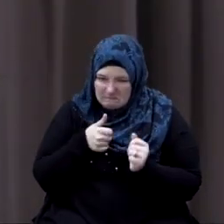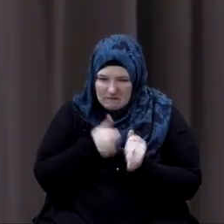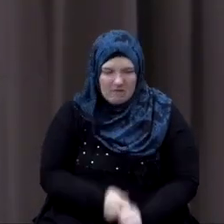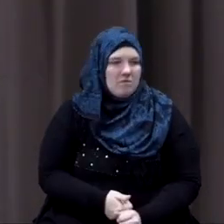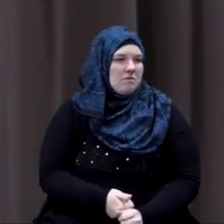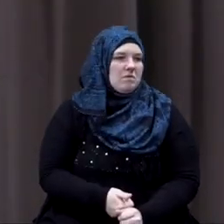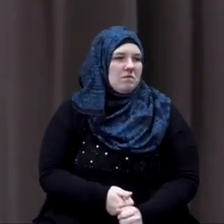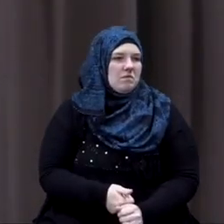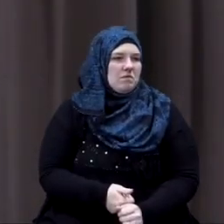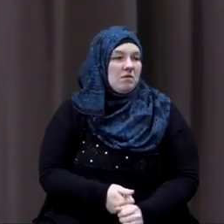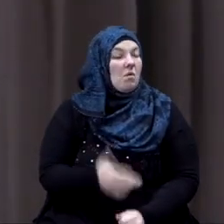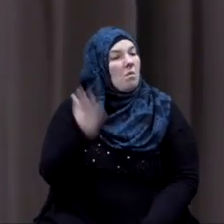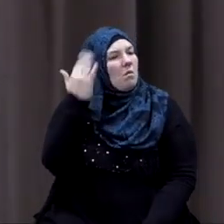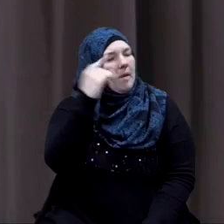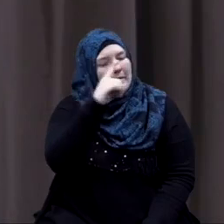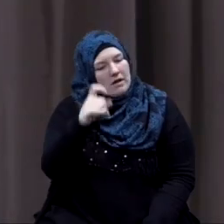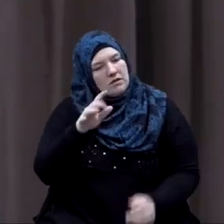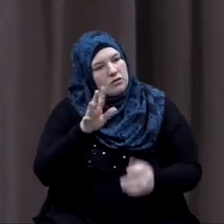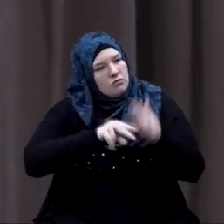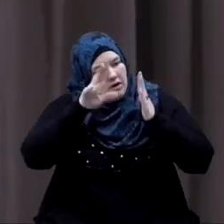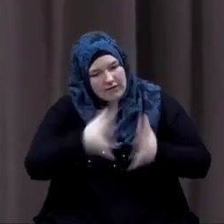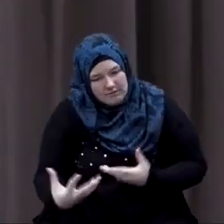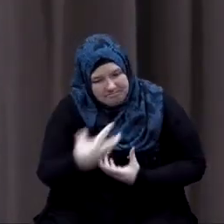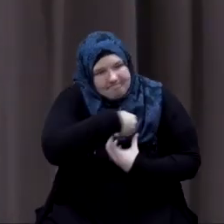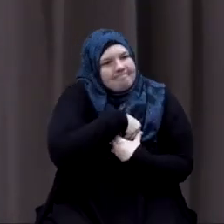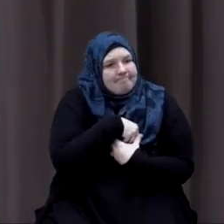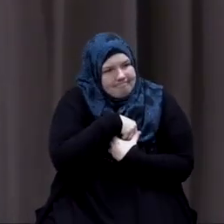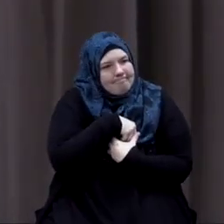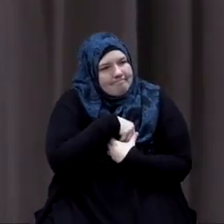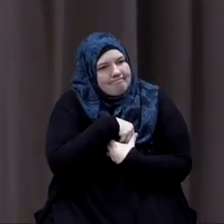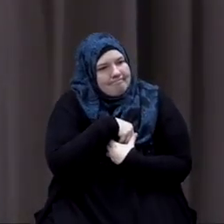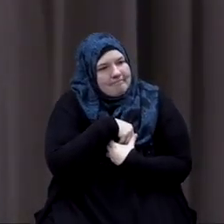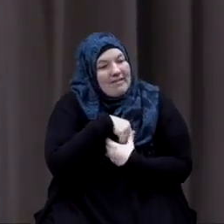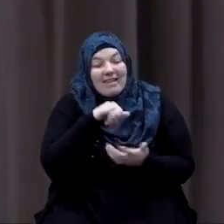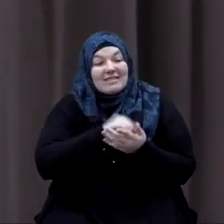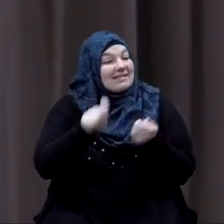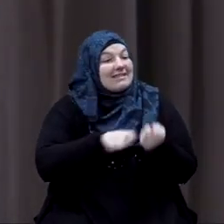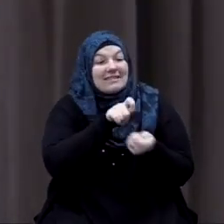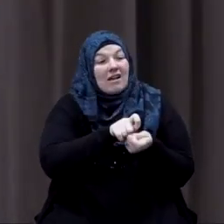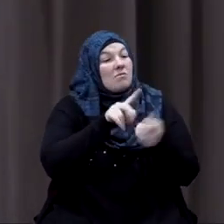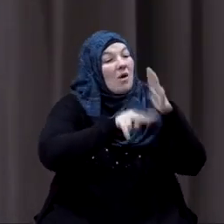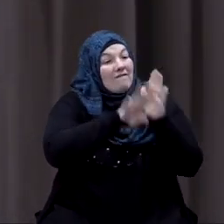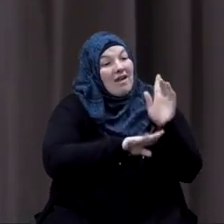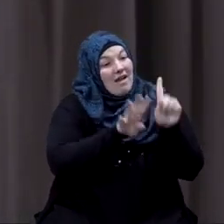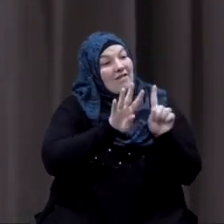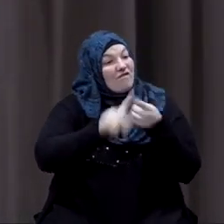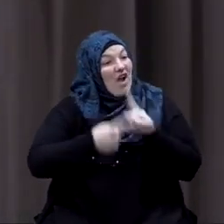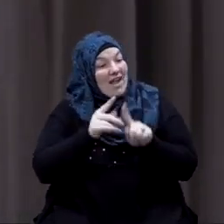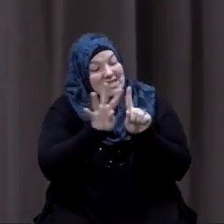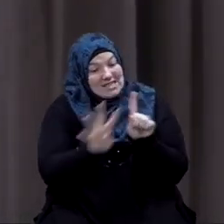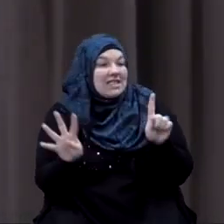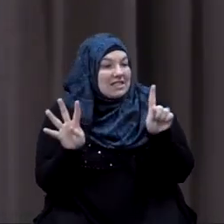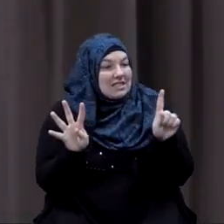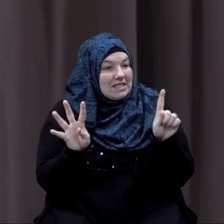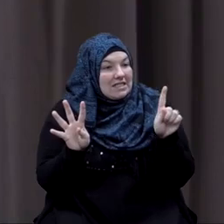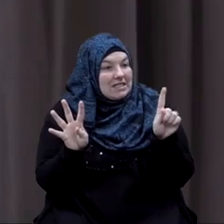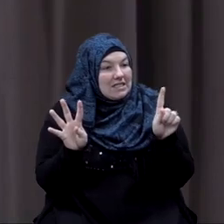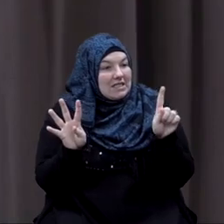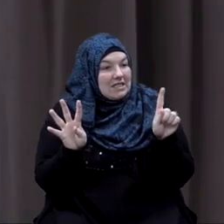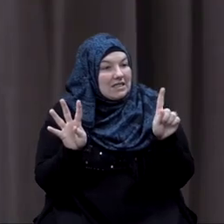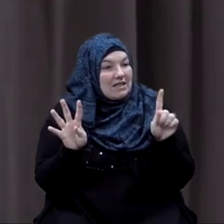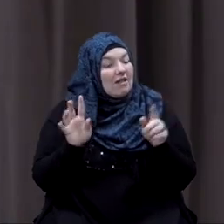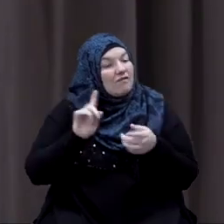He took the Quran to heart. And this is exactly what the companions did. The companions were not sitting their